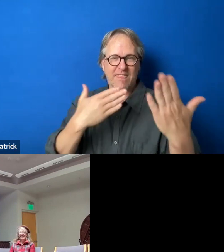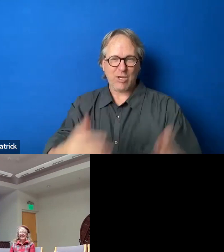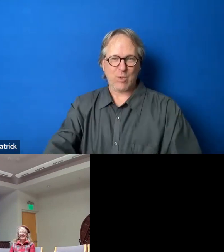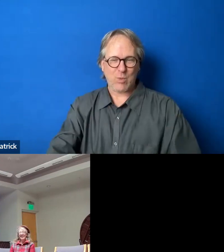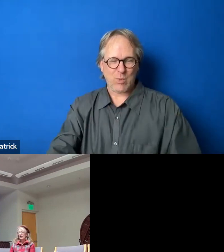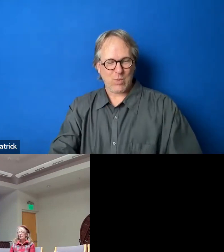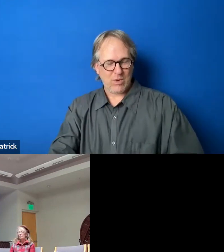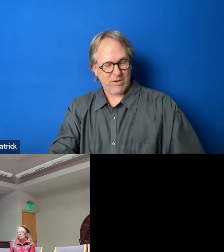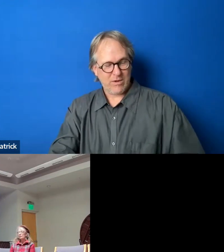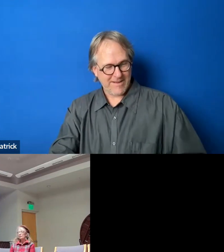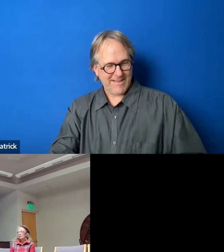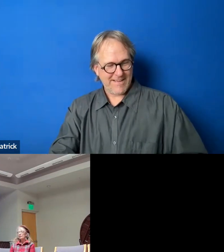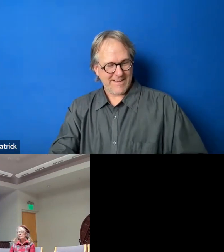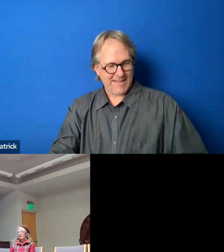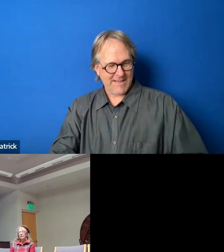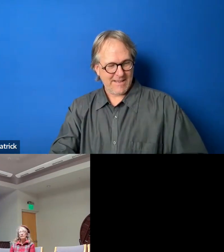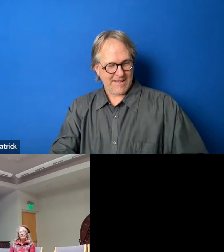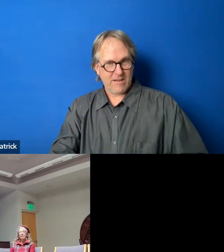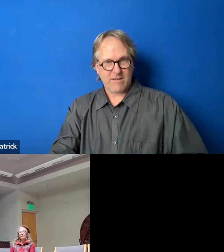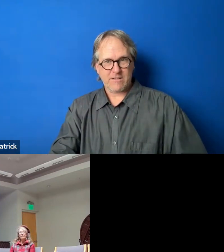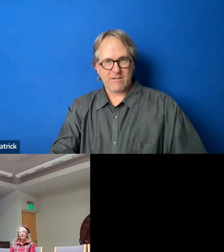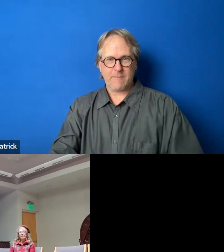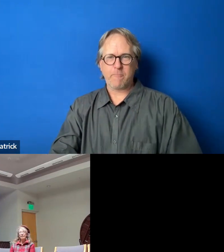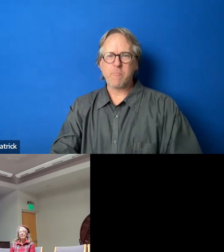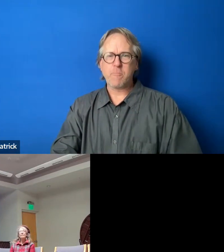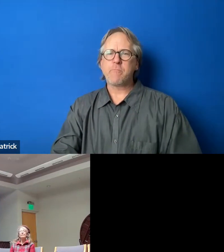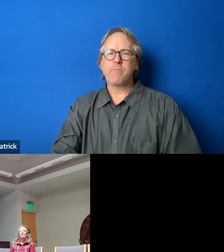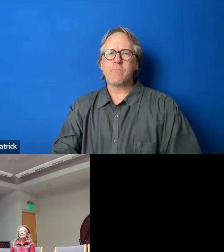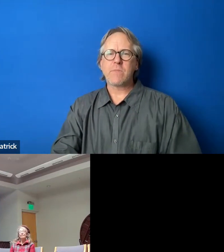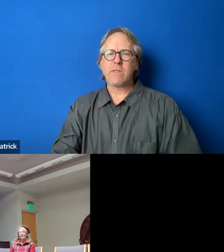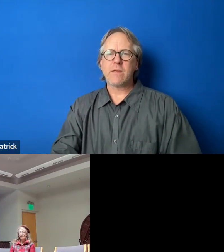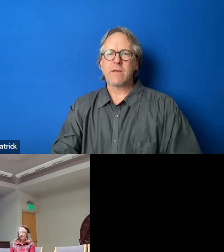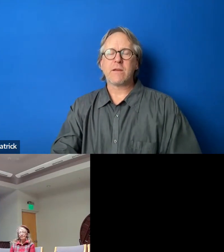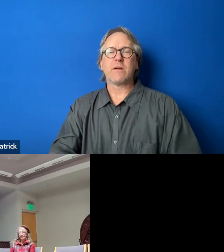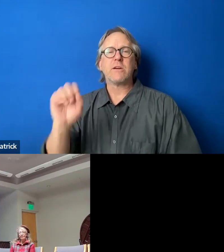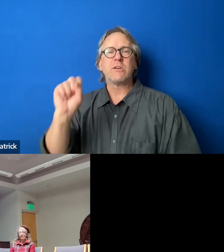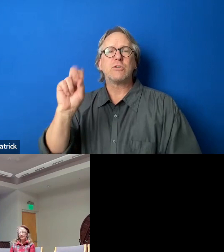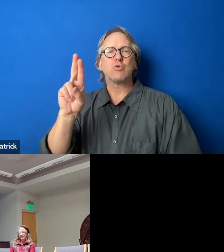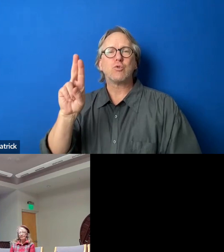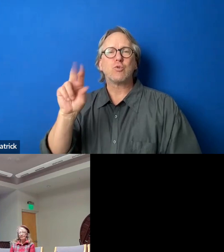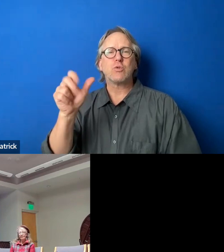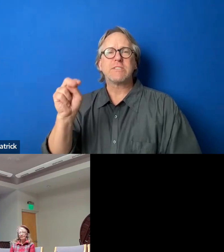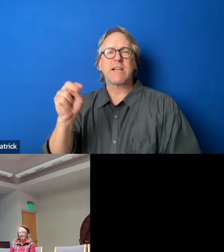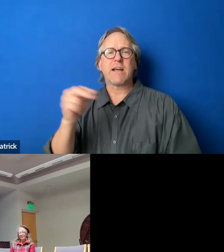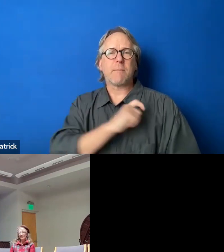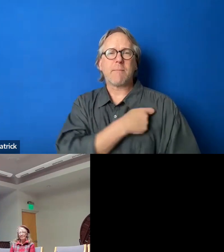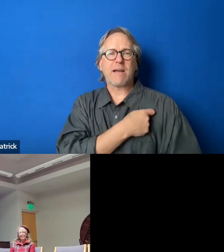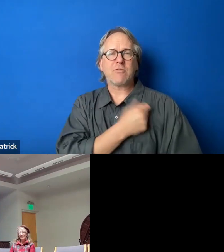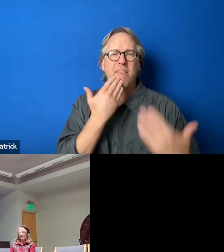Suzanne and Patrick, thank you so much. Suzanne and Patrick, thank you so much.